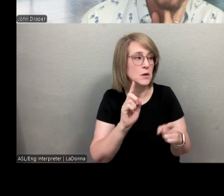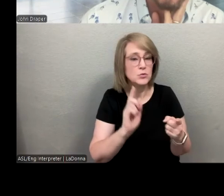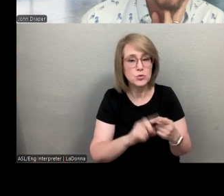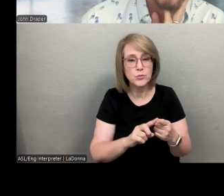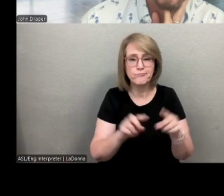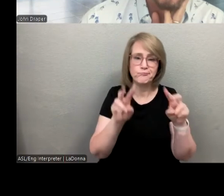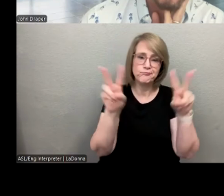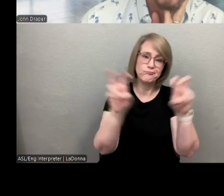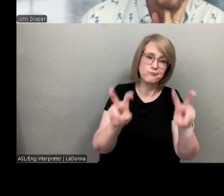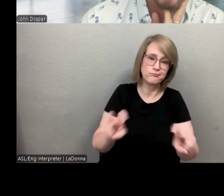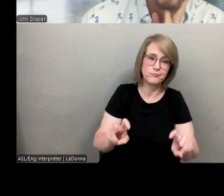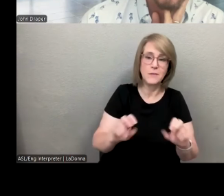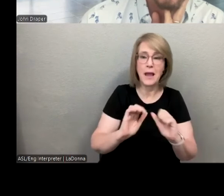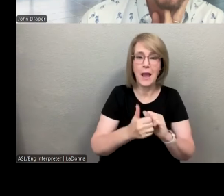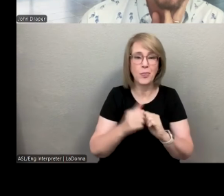intervention. Yeah,